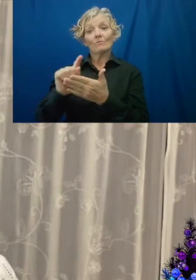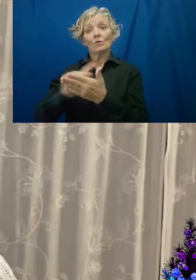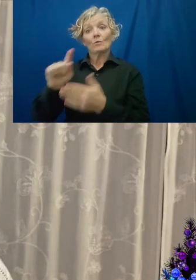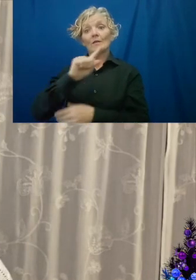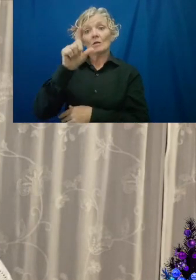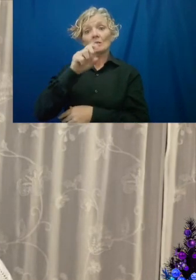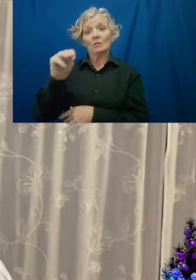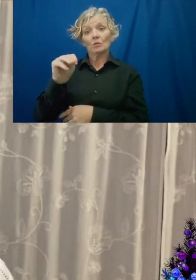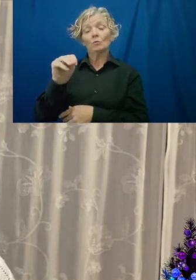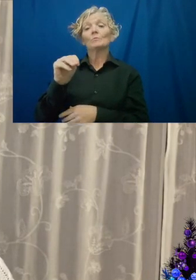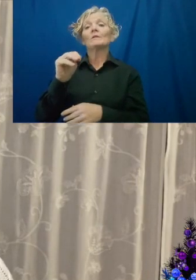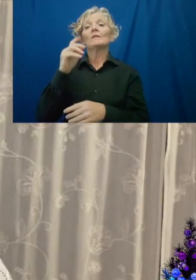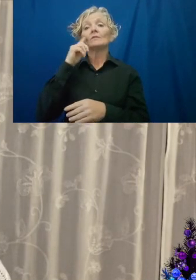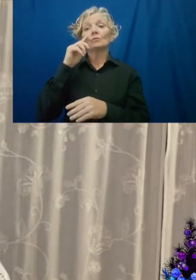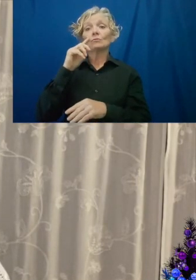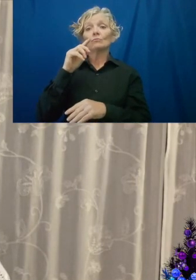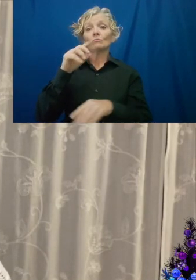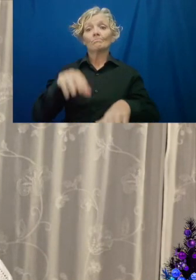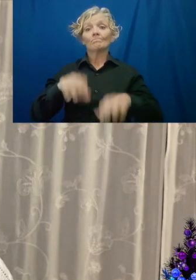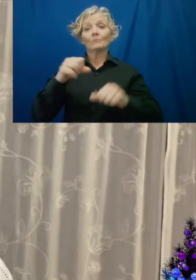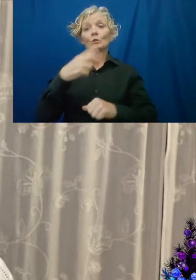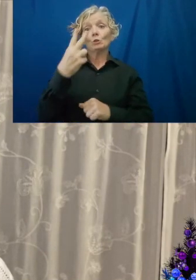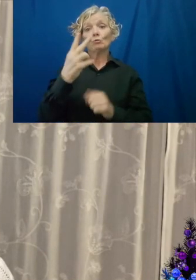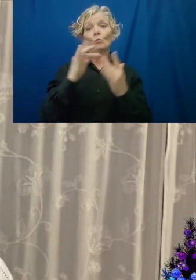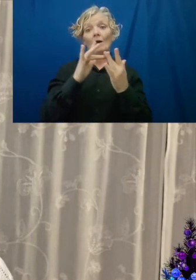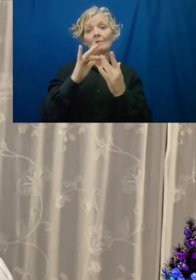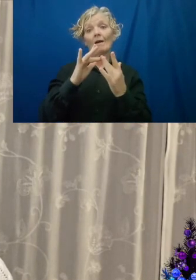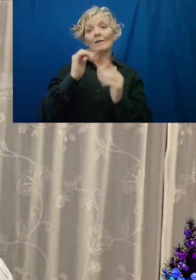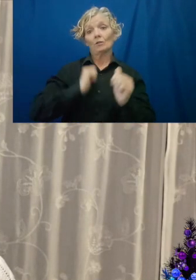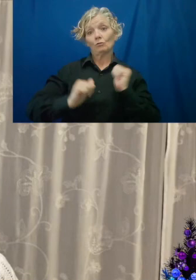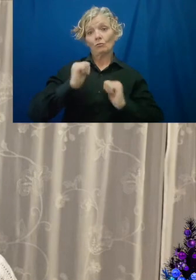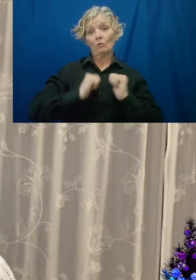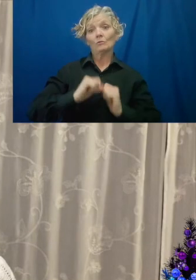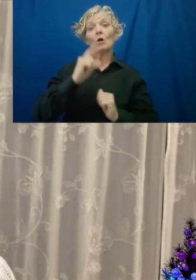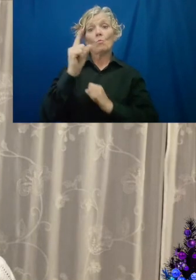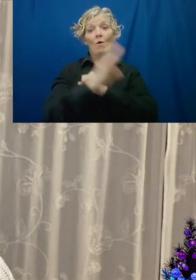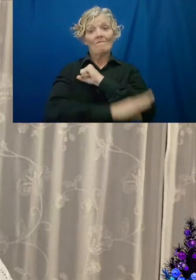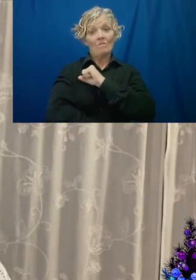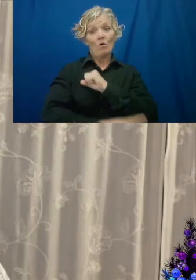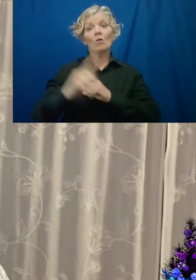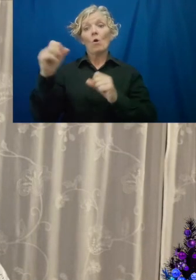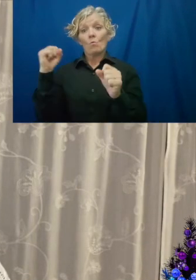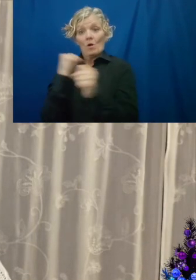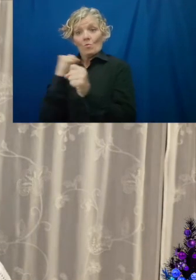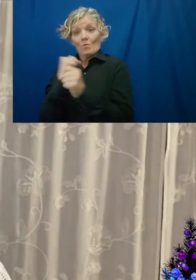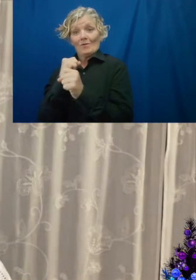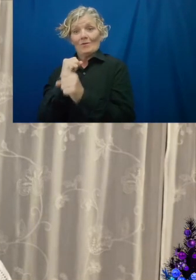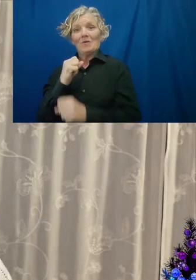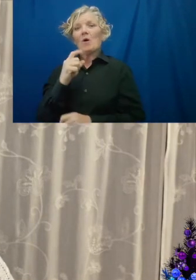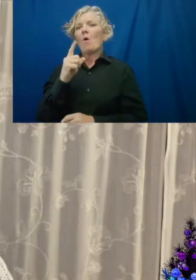two mini-seasons with the goal of putting together two virtual productions, one in the fall and one in the winter.